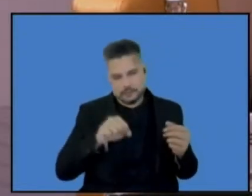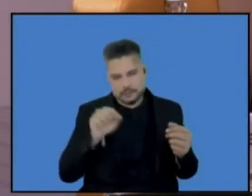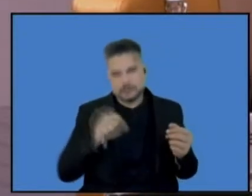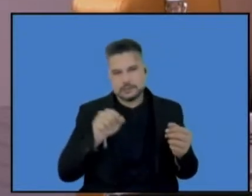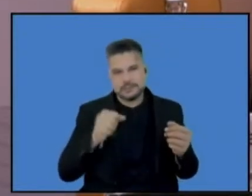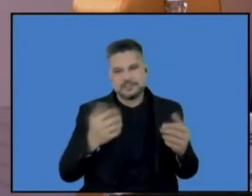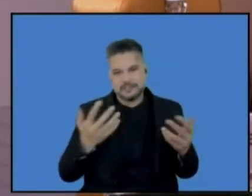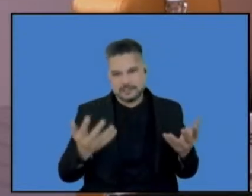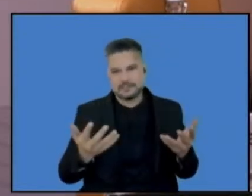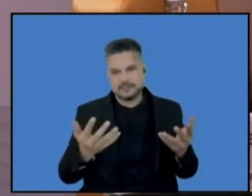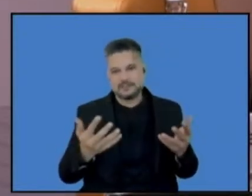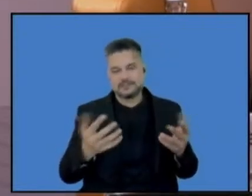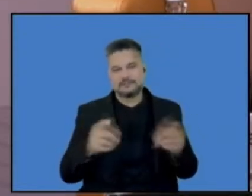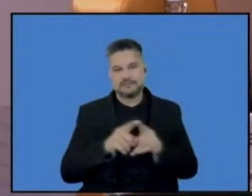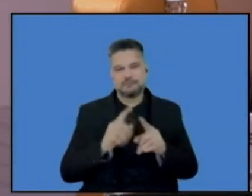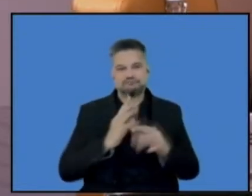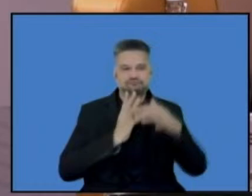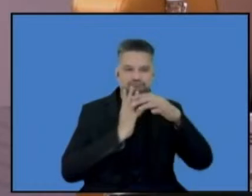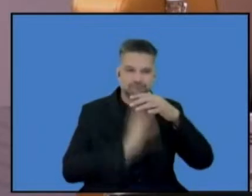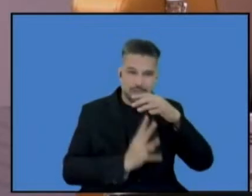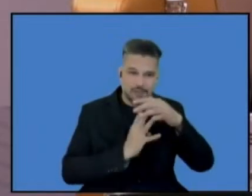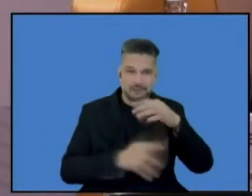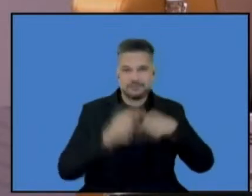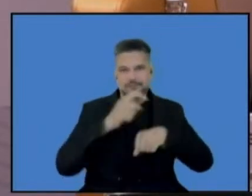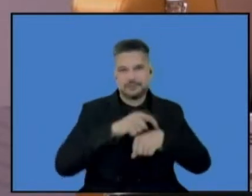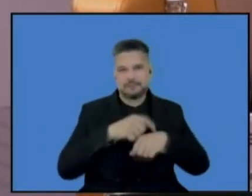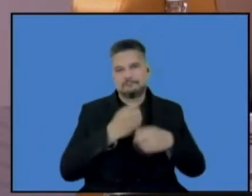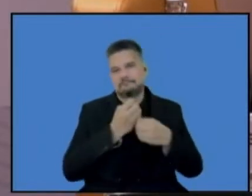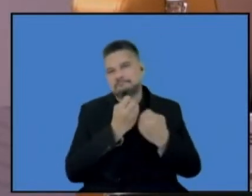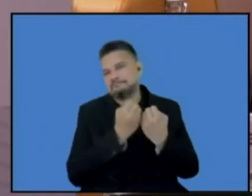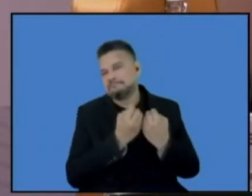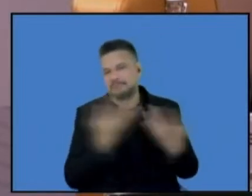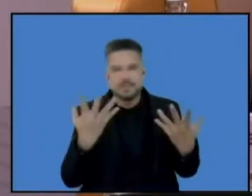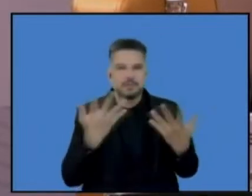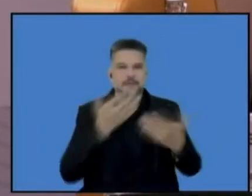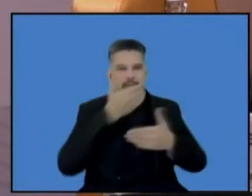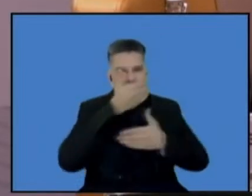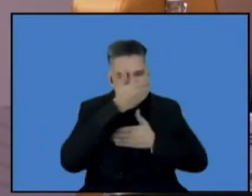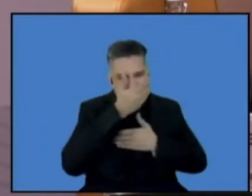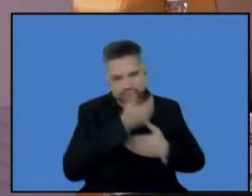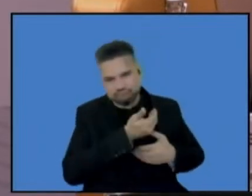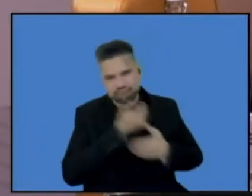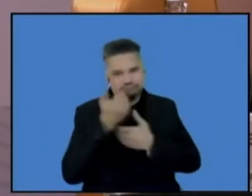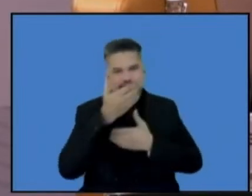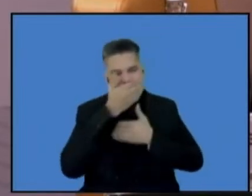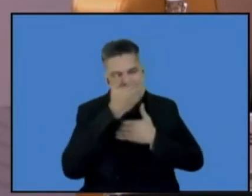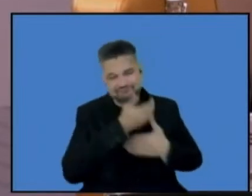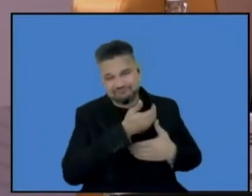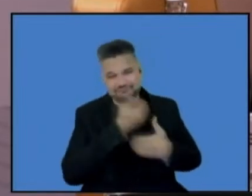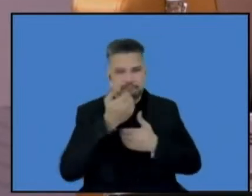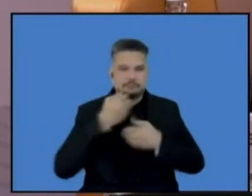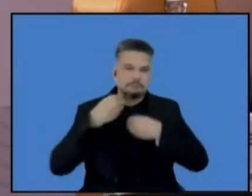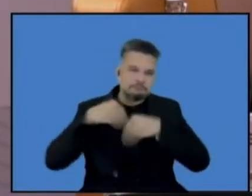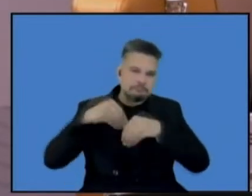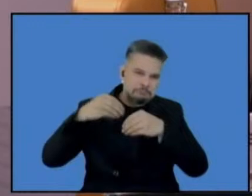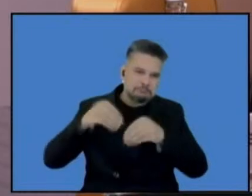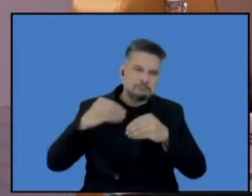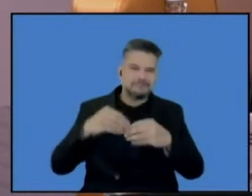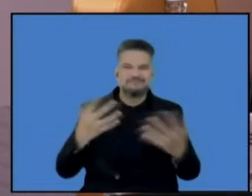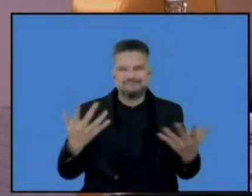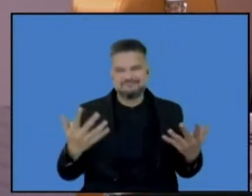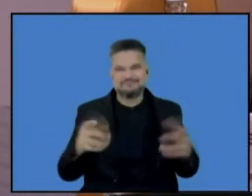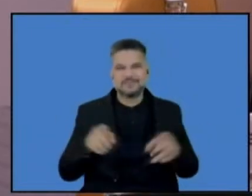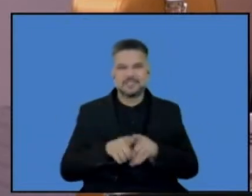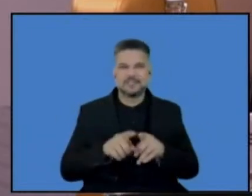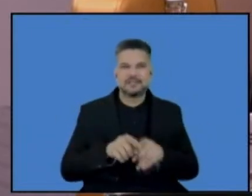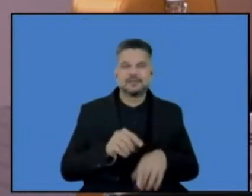comes to the issue of migration. And there are many platforms, particularly through Bali process, that we are